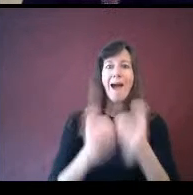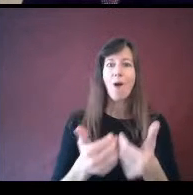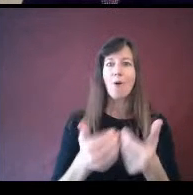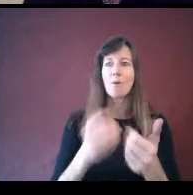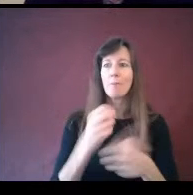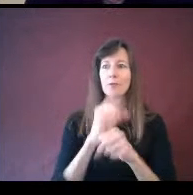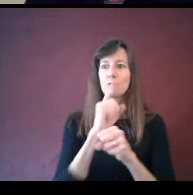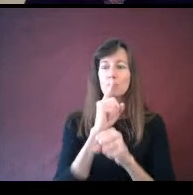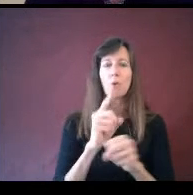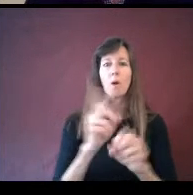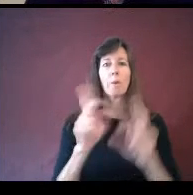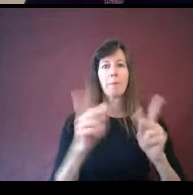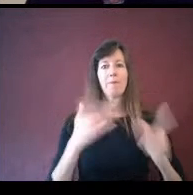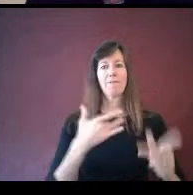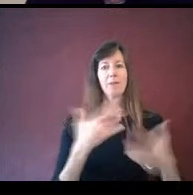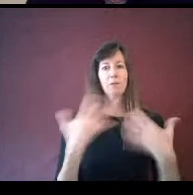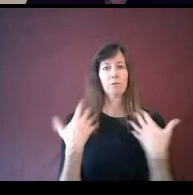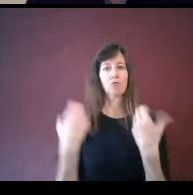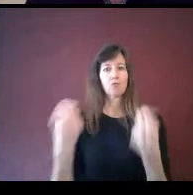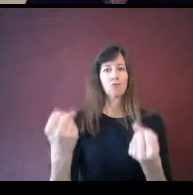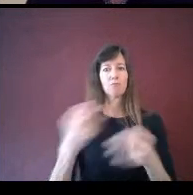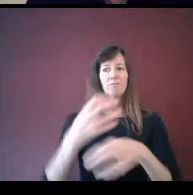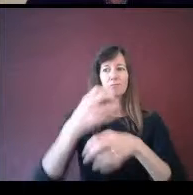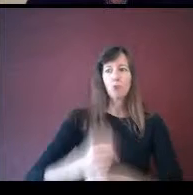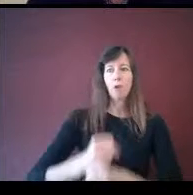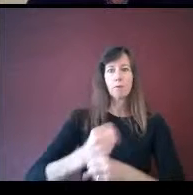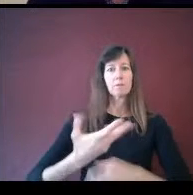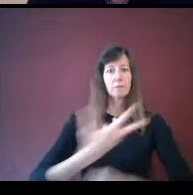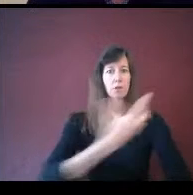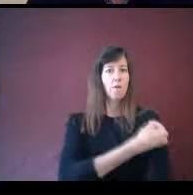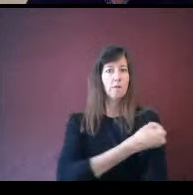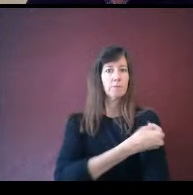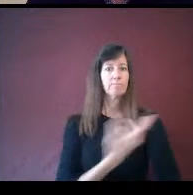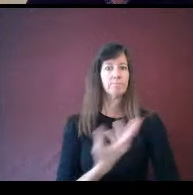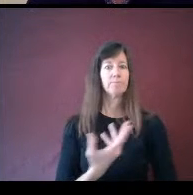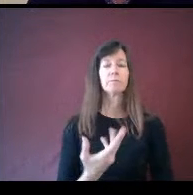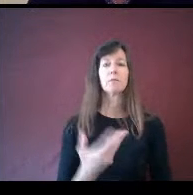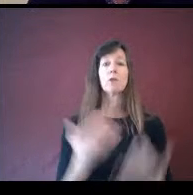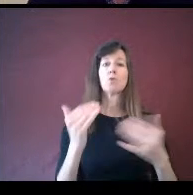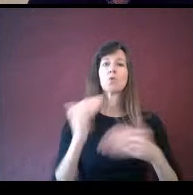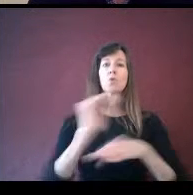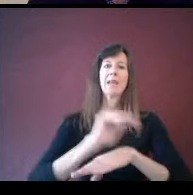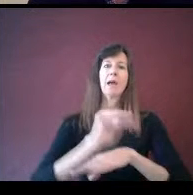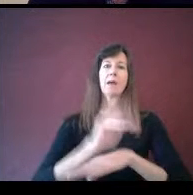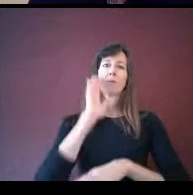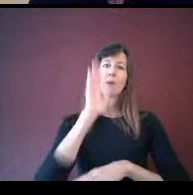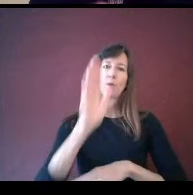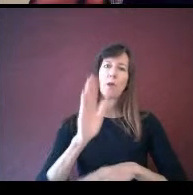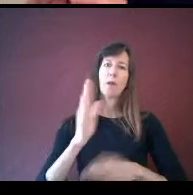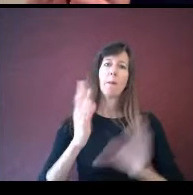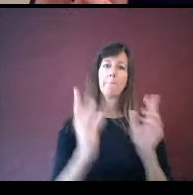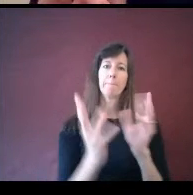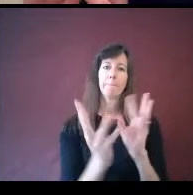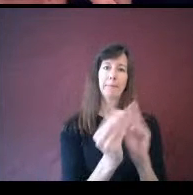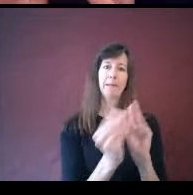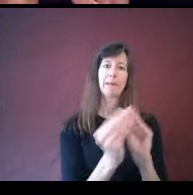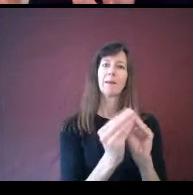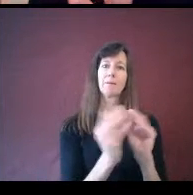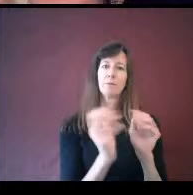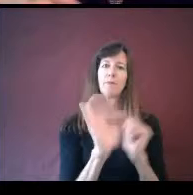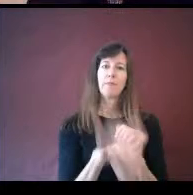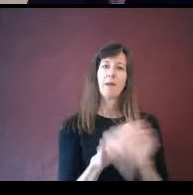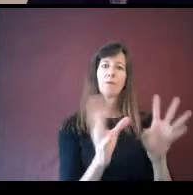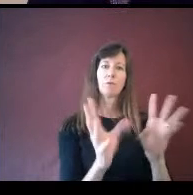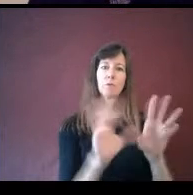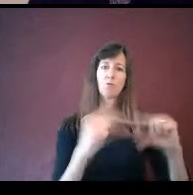our processes to do it. So we'll be meeting tonight with that group, and I thank everyone that's participated there. We will also